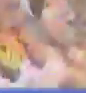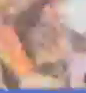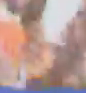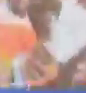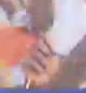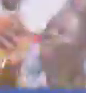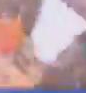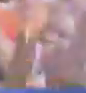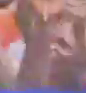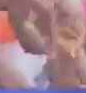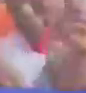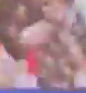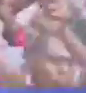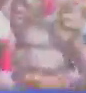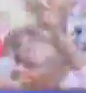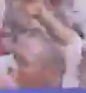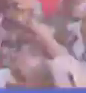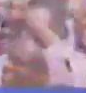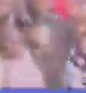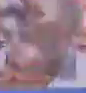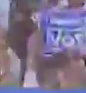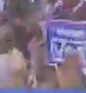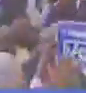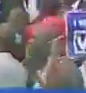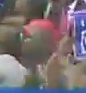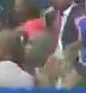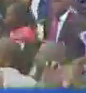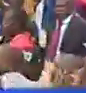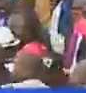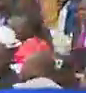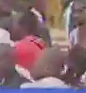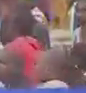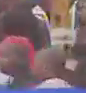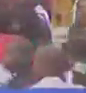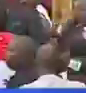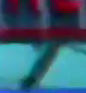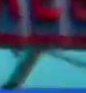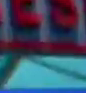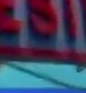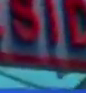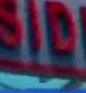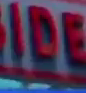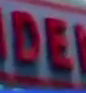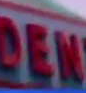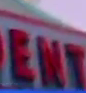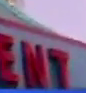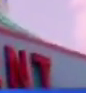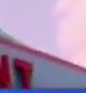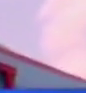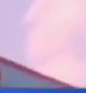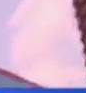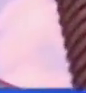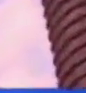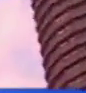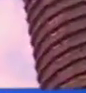Raila Odinga's detractors and critics alike but have as well warmed up to his retirement. But a month